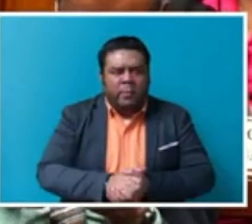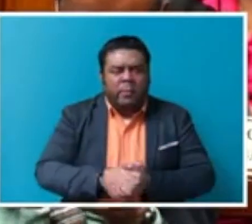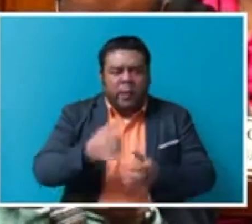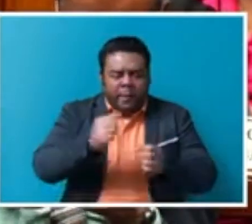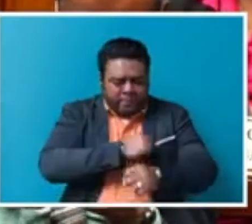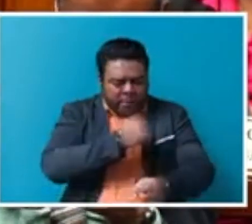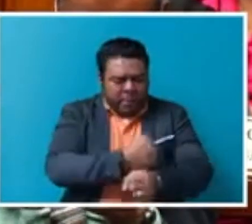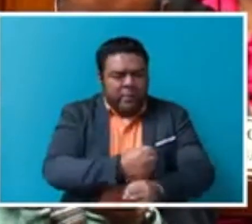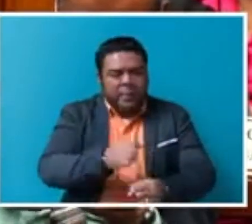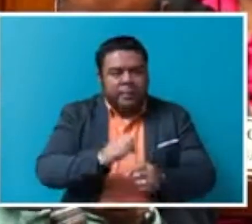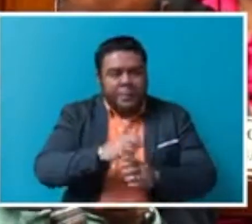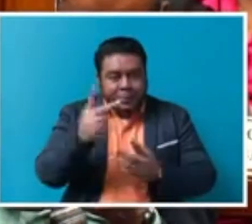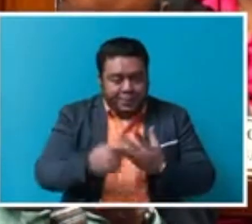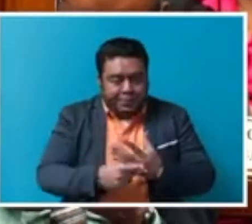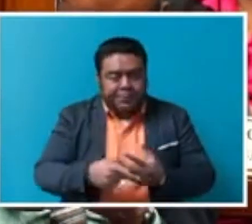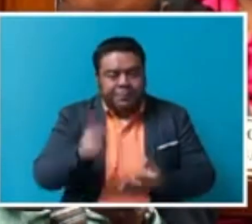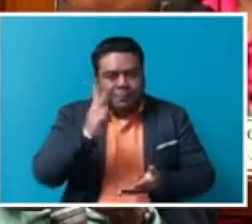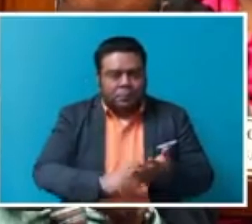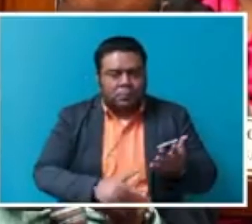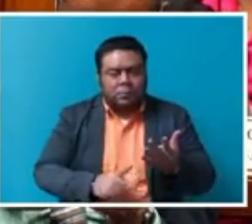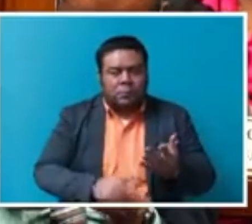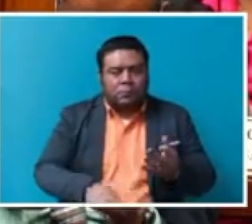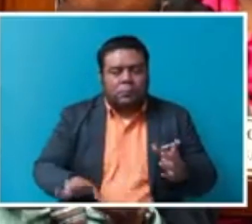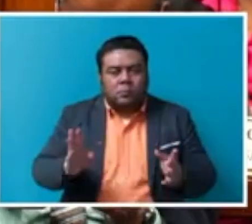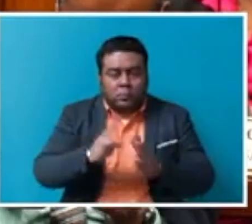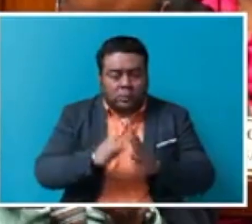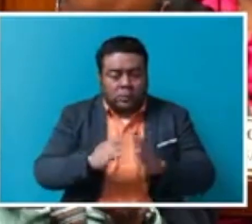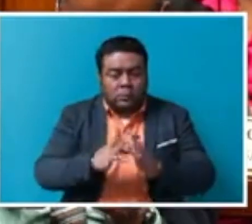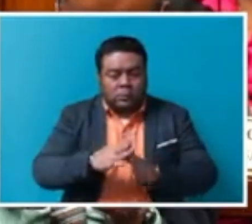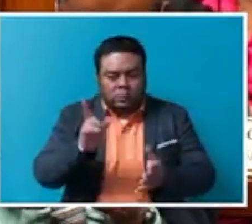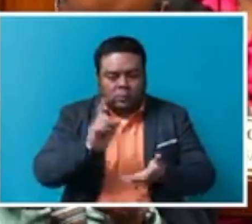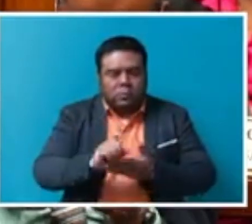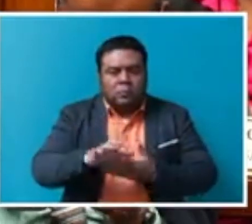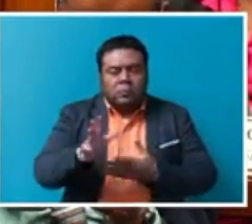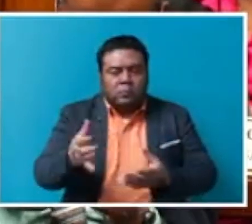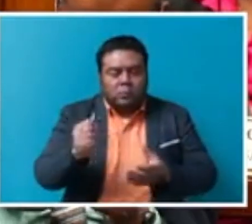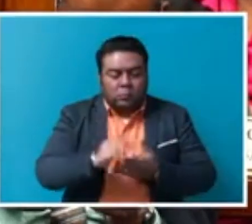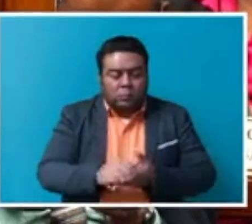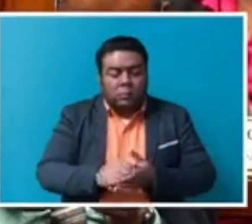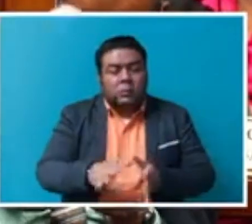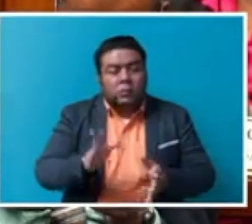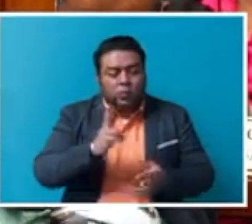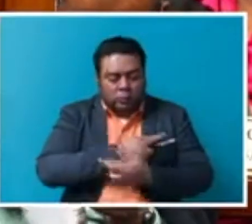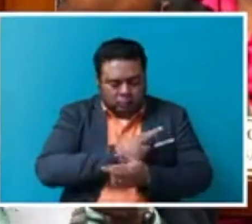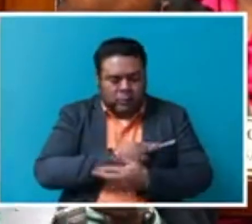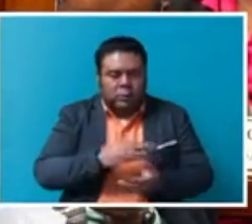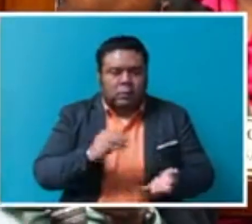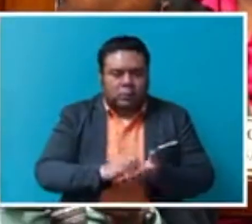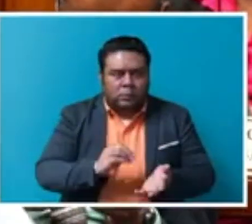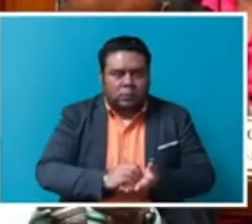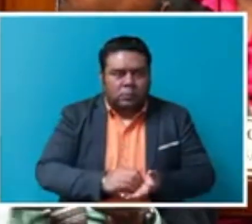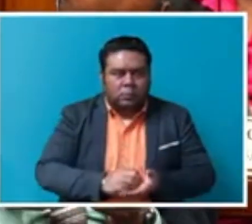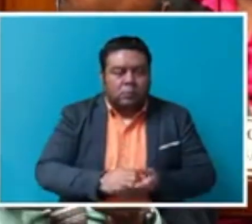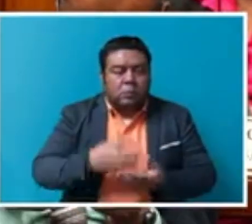programs. These are all part of a multi-channel approach to embed the principles of safety, respect, and service with the